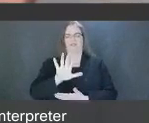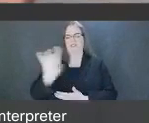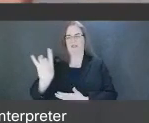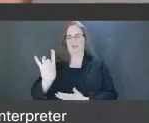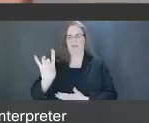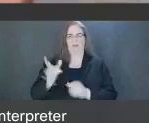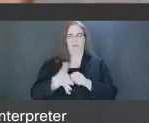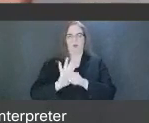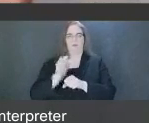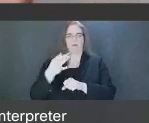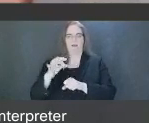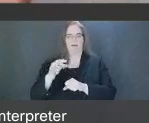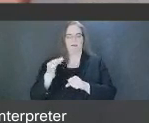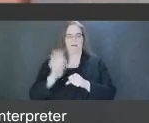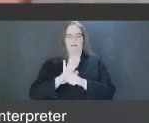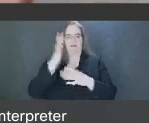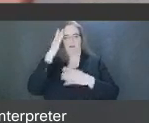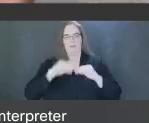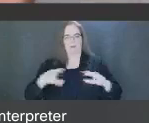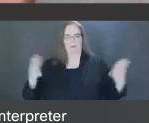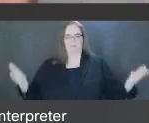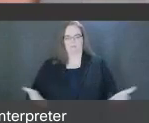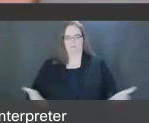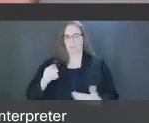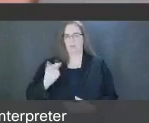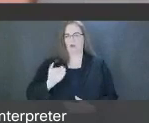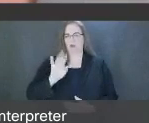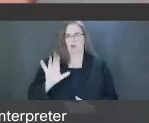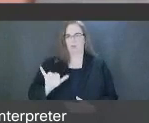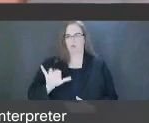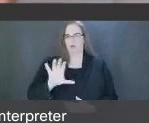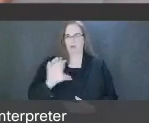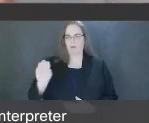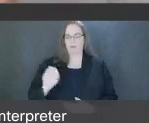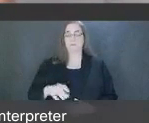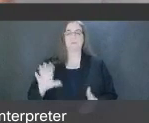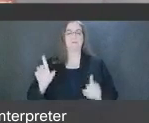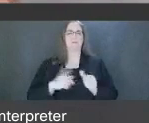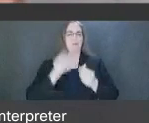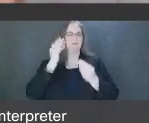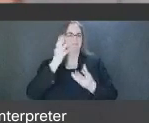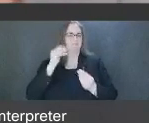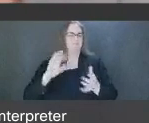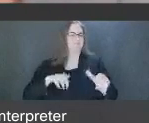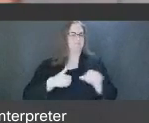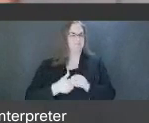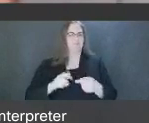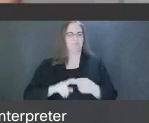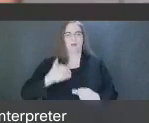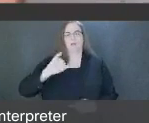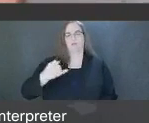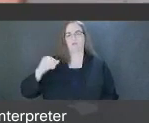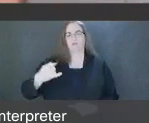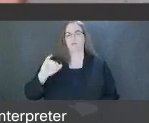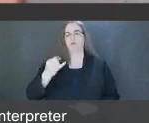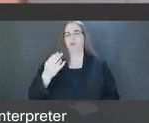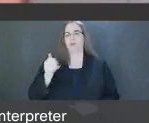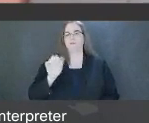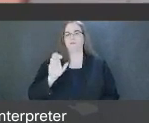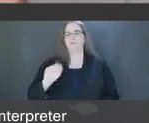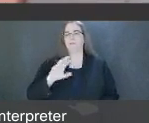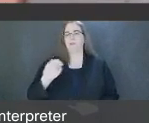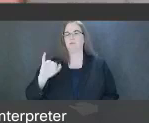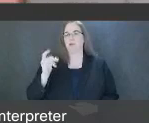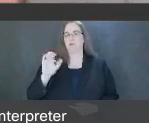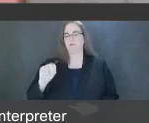the COVID-19 pandemic here in Montgomery County. I'm going to start with some updates on the Johnson & Johnson vaccine. Per